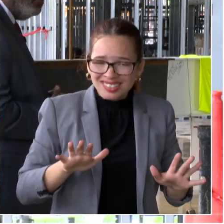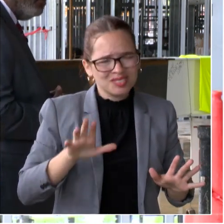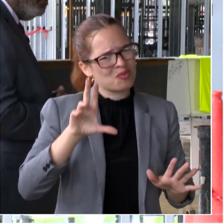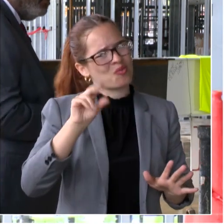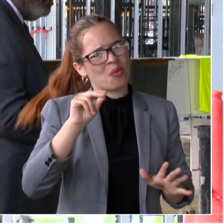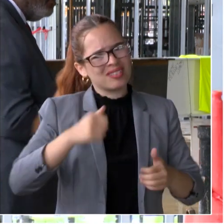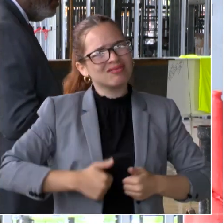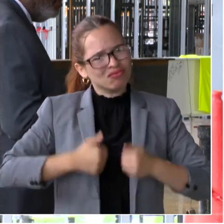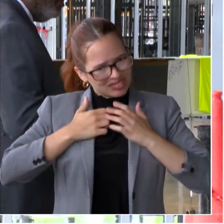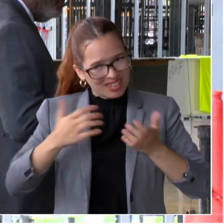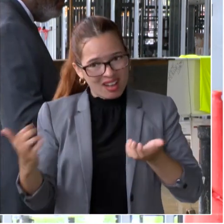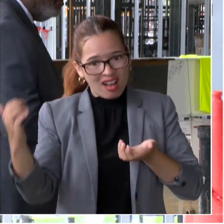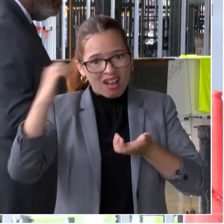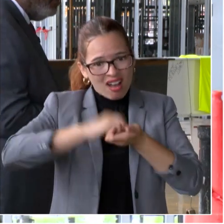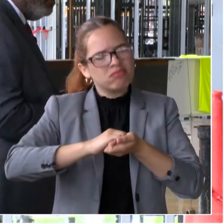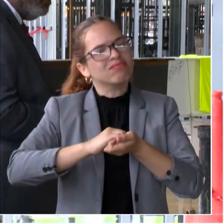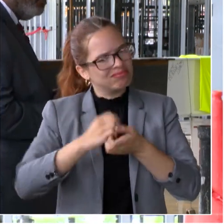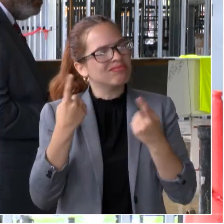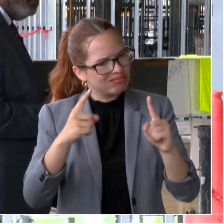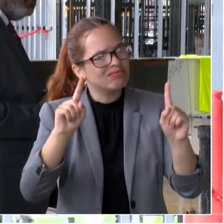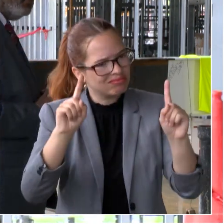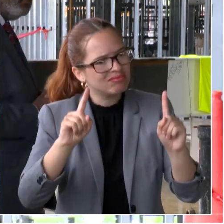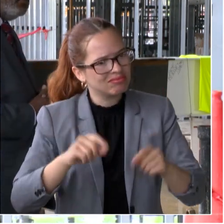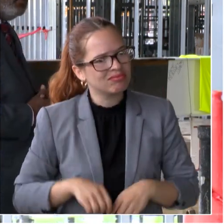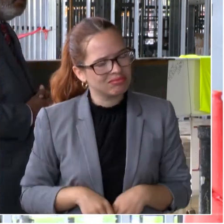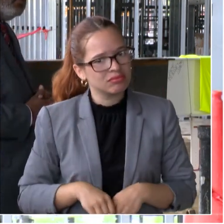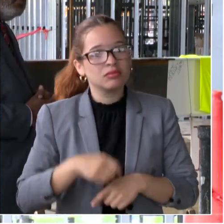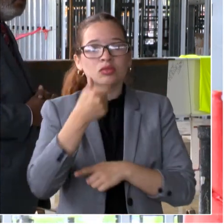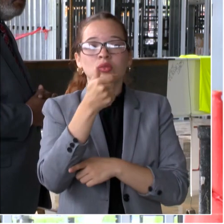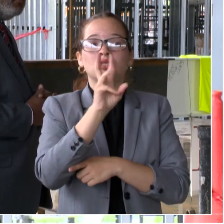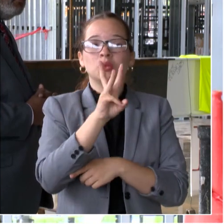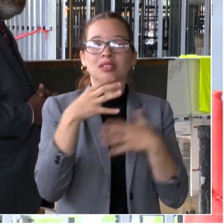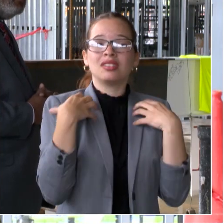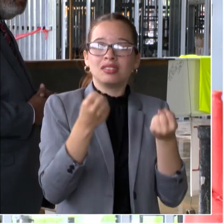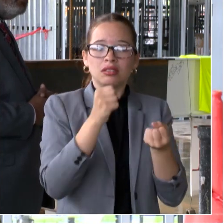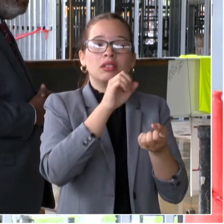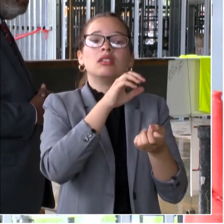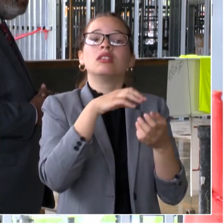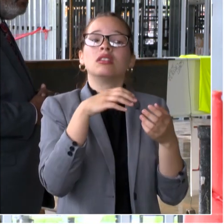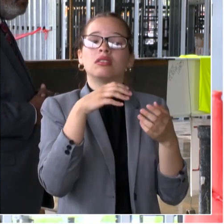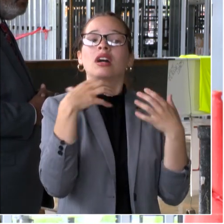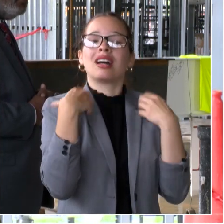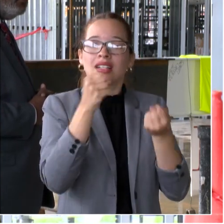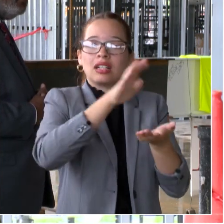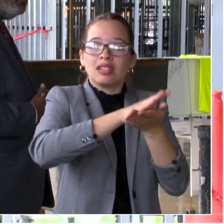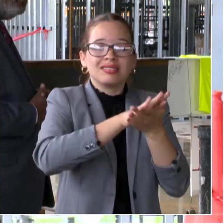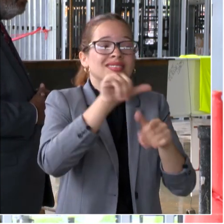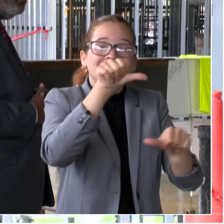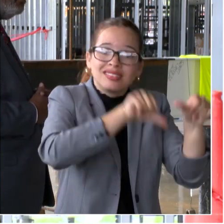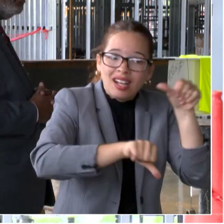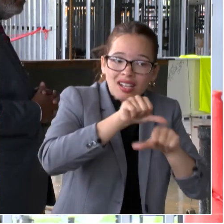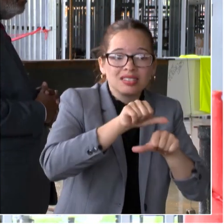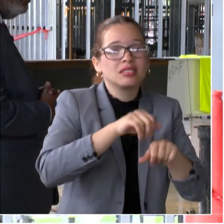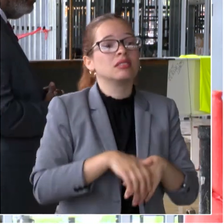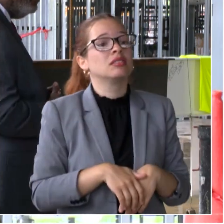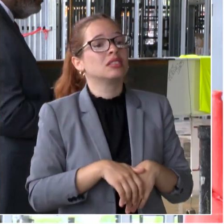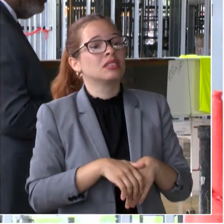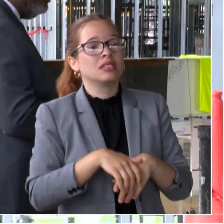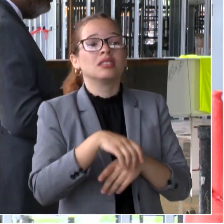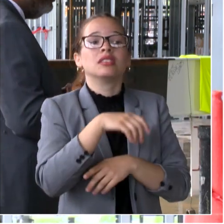of care that meets the needs of the community. We could not do this without our partners. We are